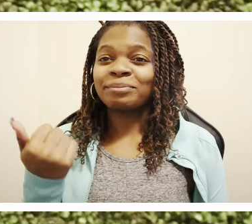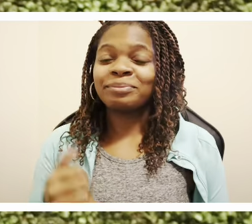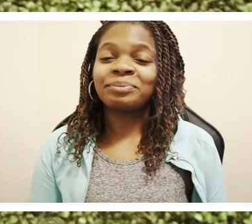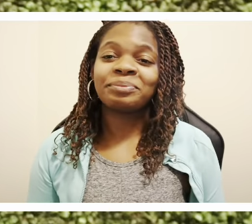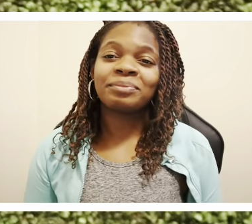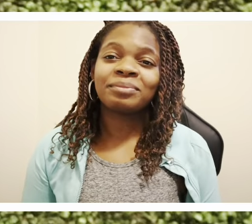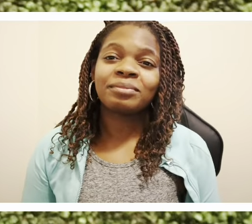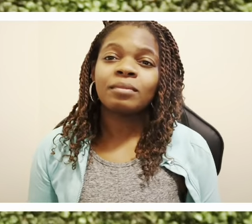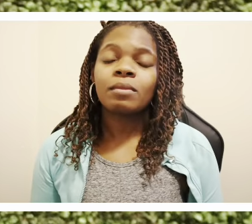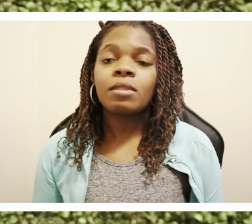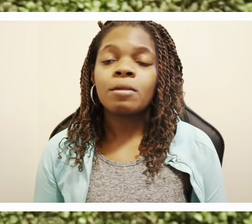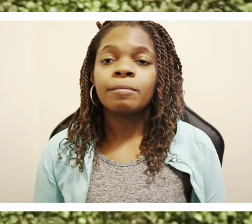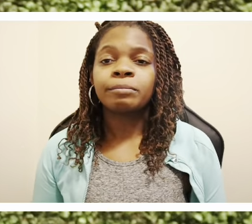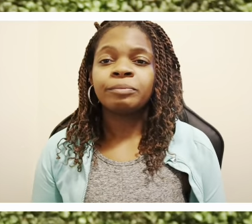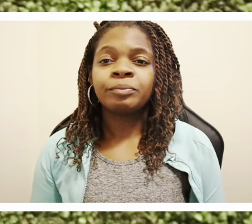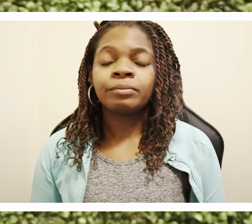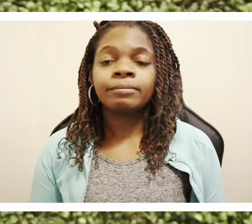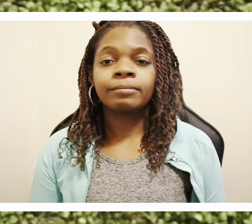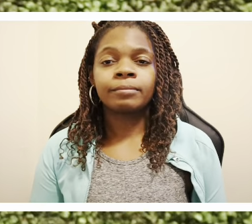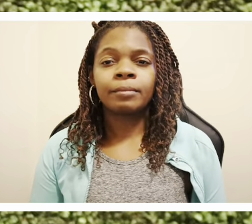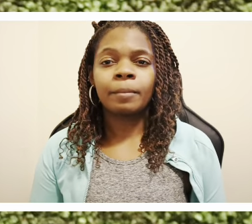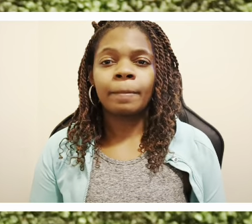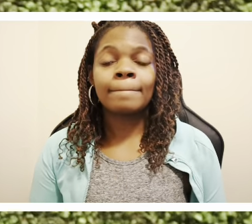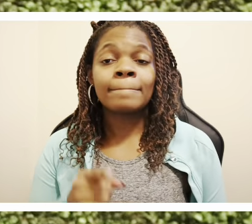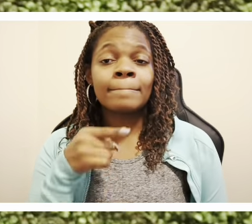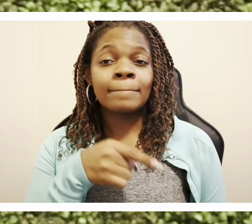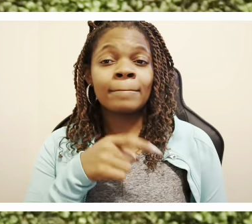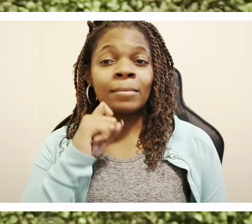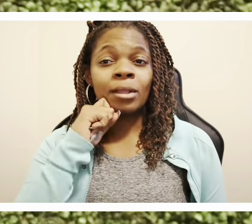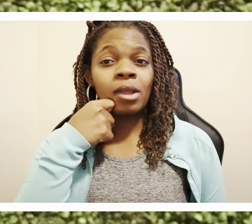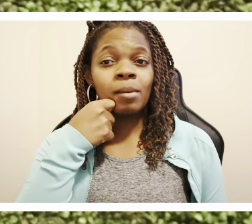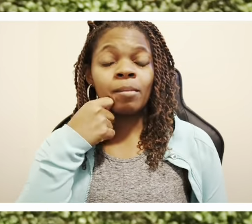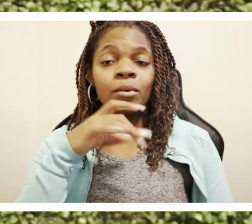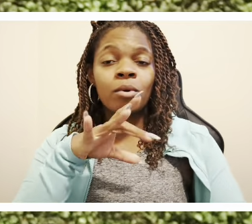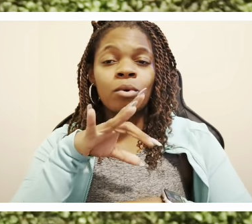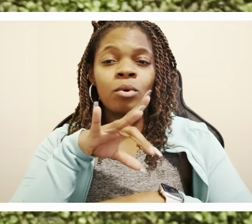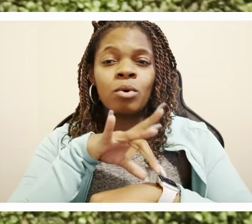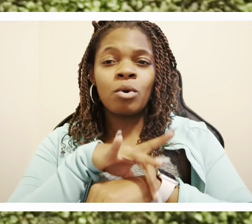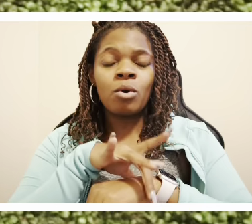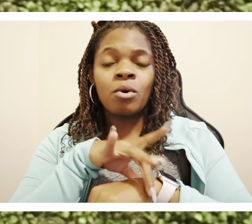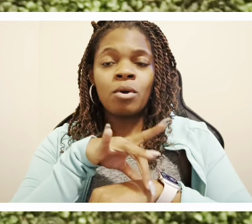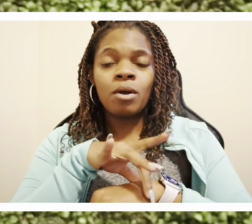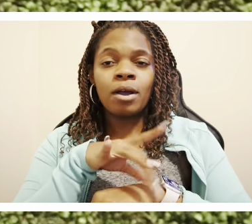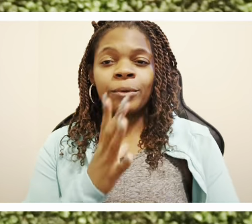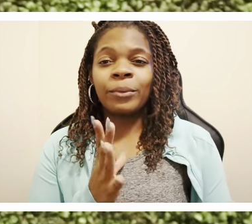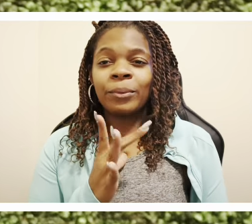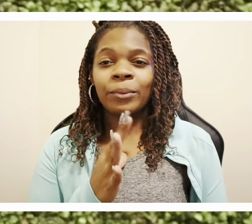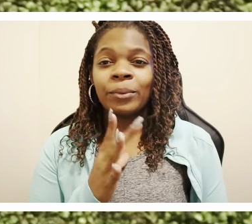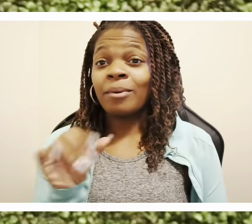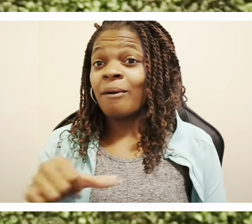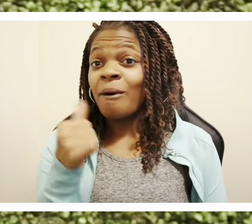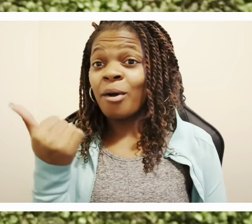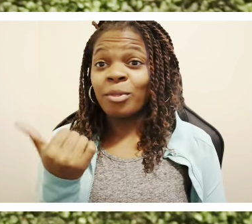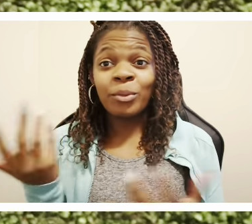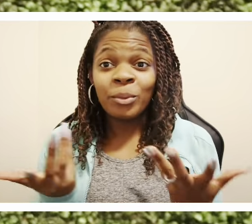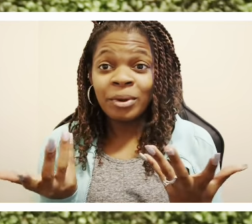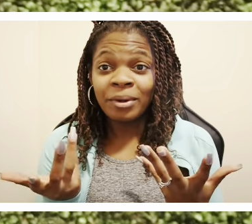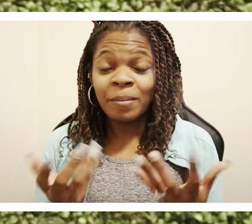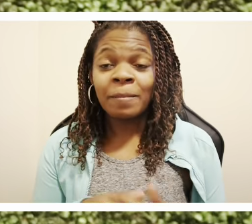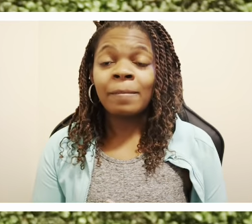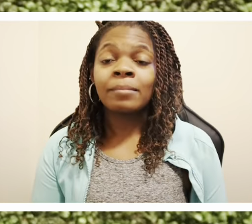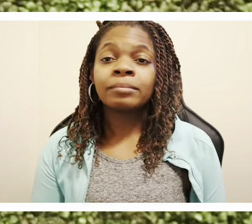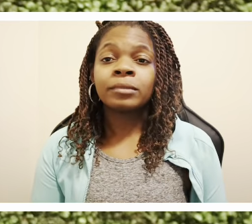for that one. I also want to note one thing I like with the Apple Watch when it comes to exercising